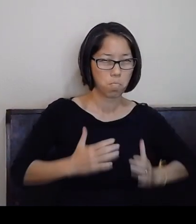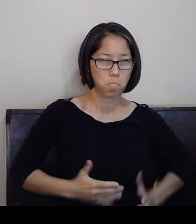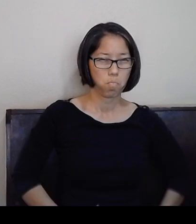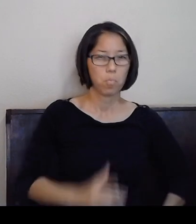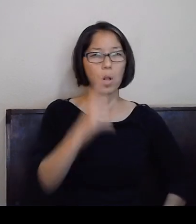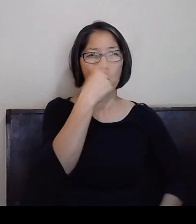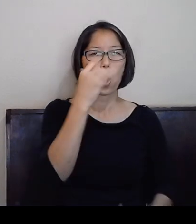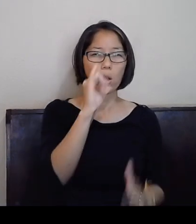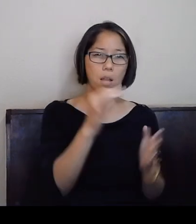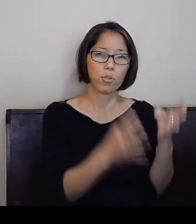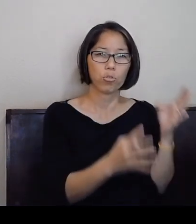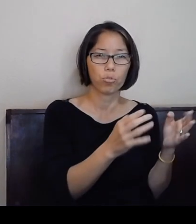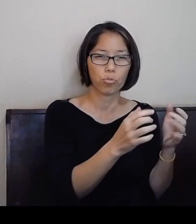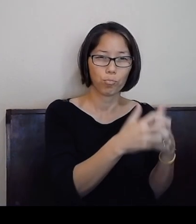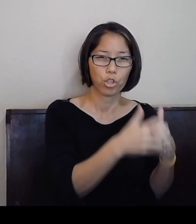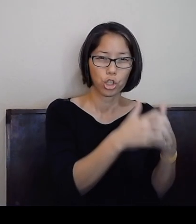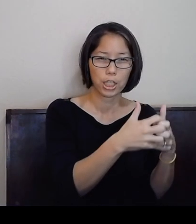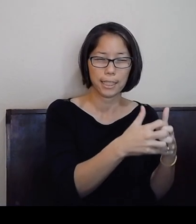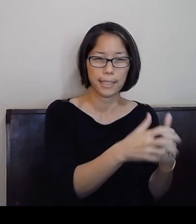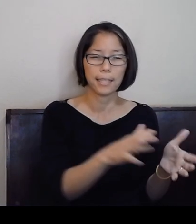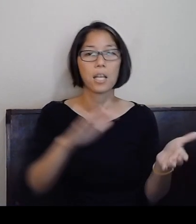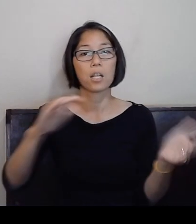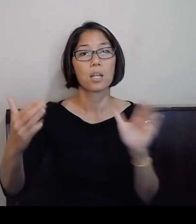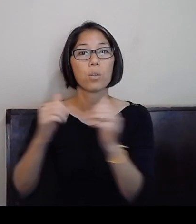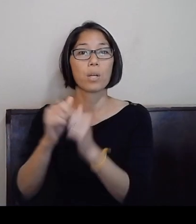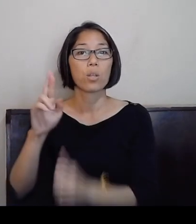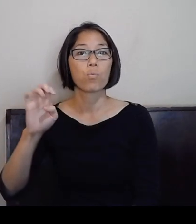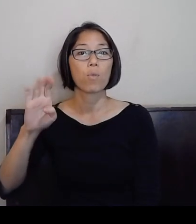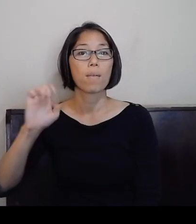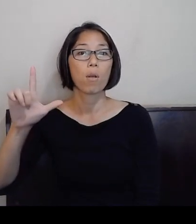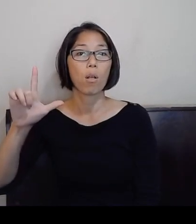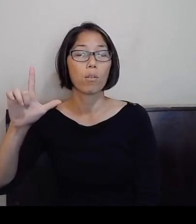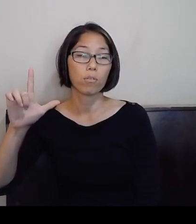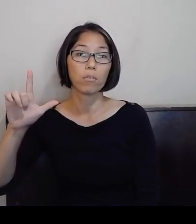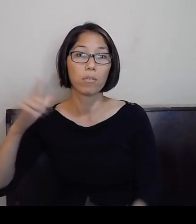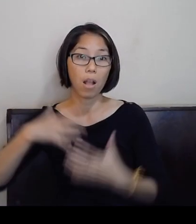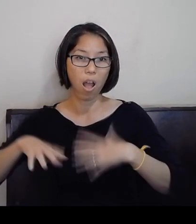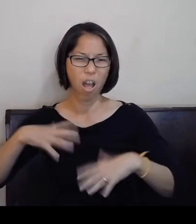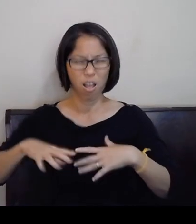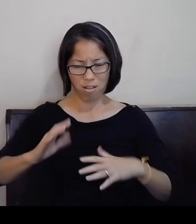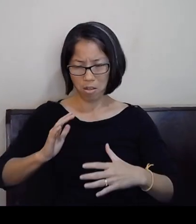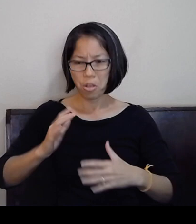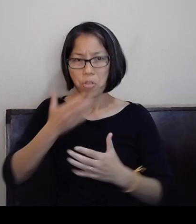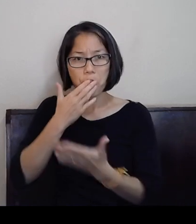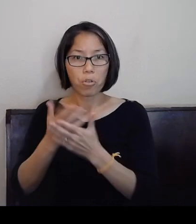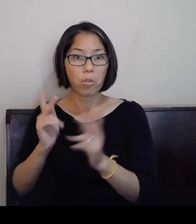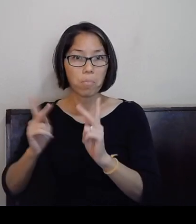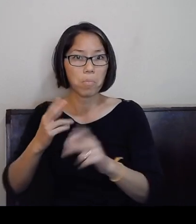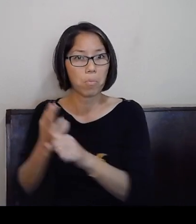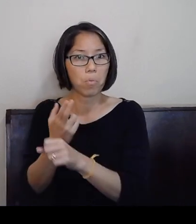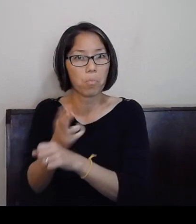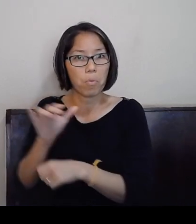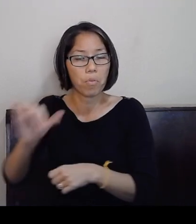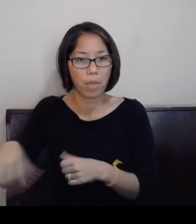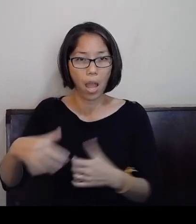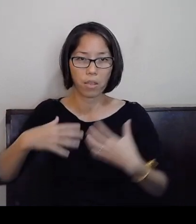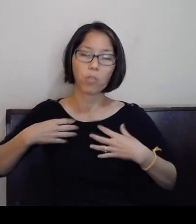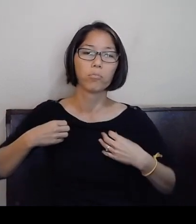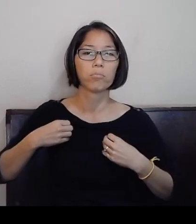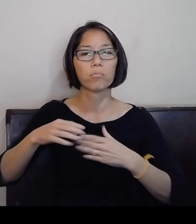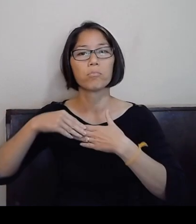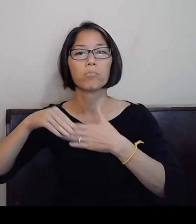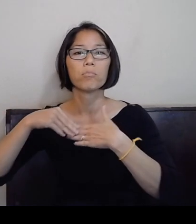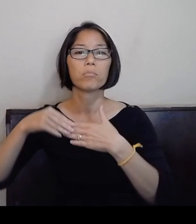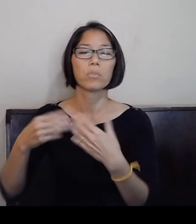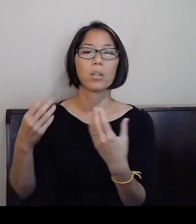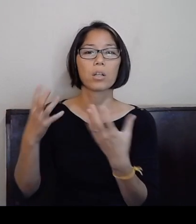than people. Compare that to the Rebel outfits, what we good guys wear. Our clothing is loose, comfy, and made of organic